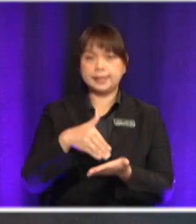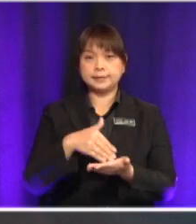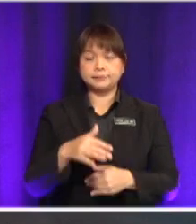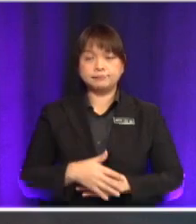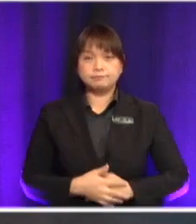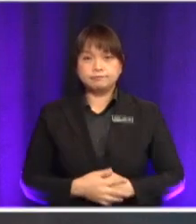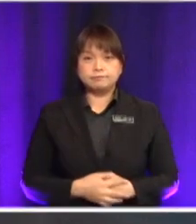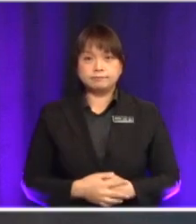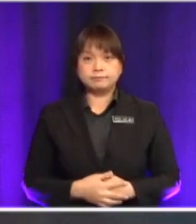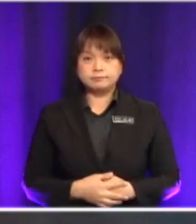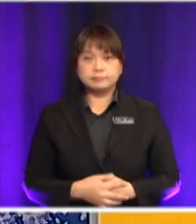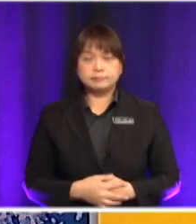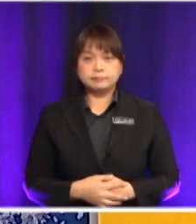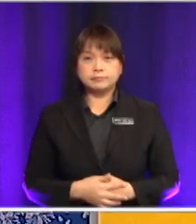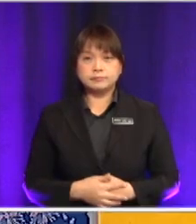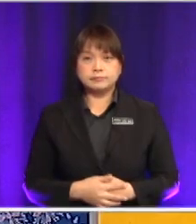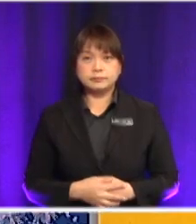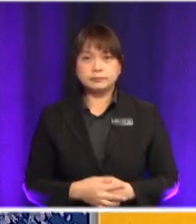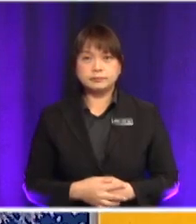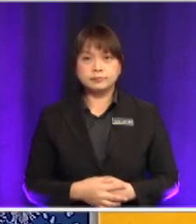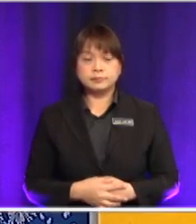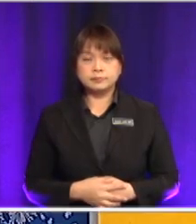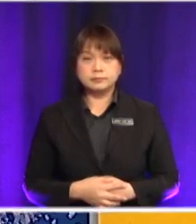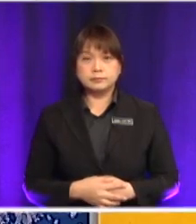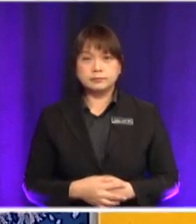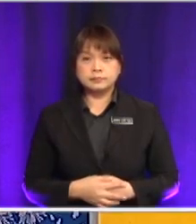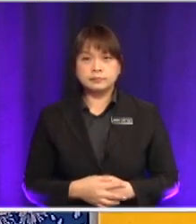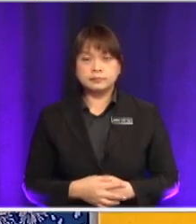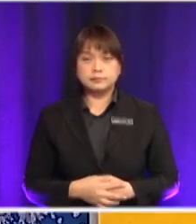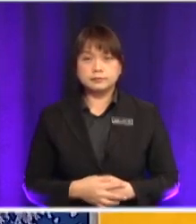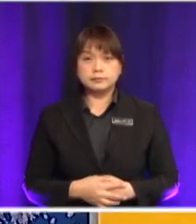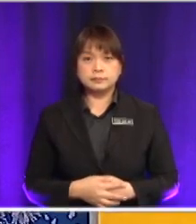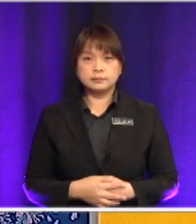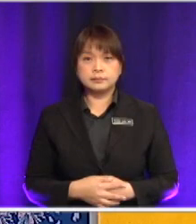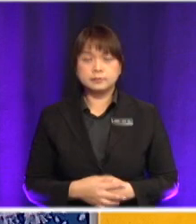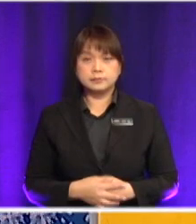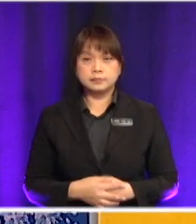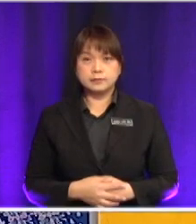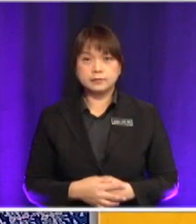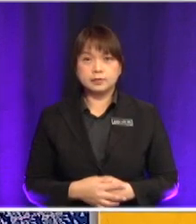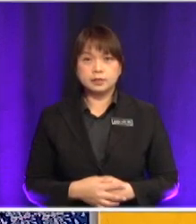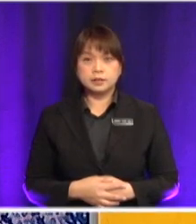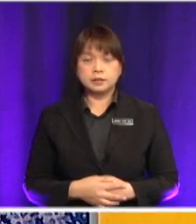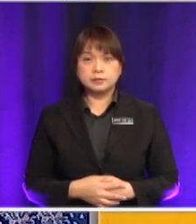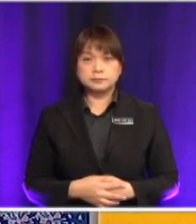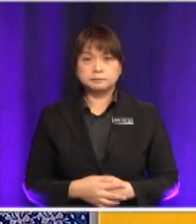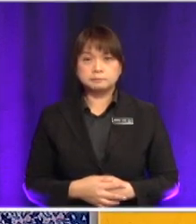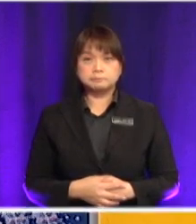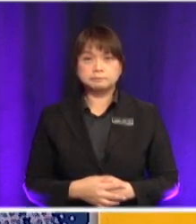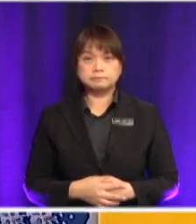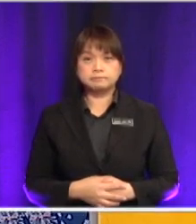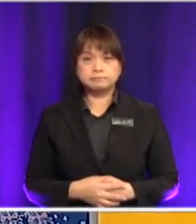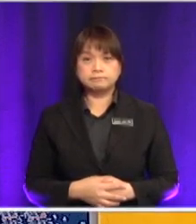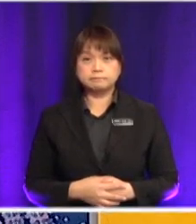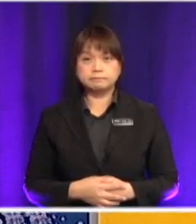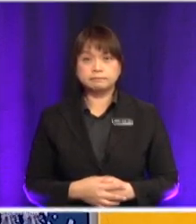part, to share your thoughts and ideas, which is part of our lesson, which is to share what you know, okay, the knowledge